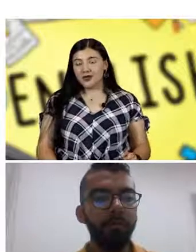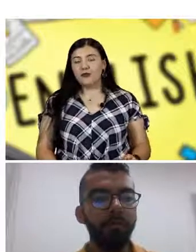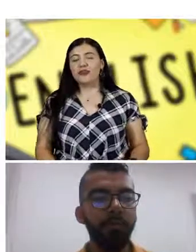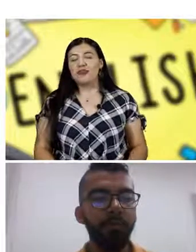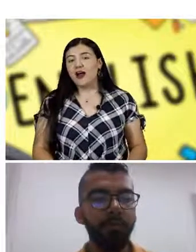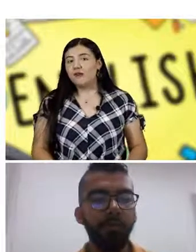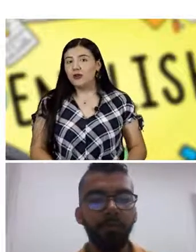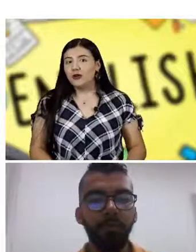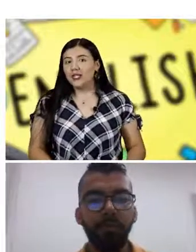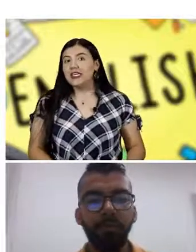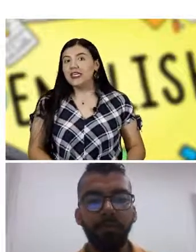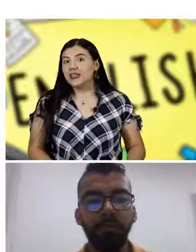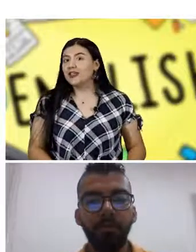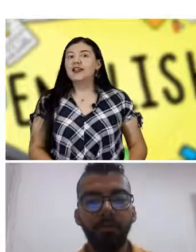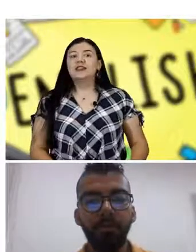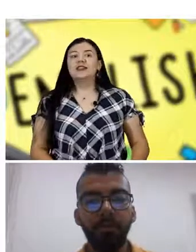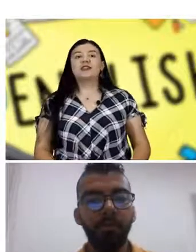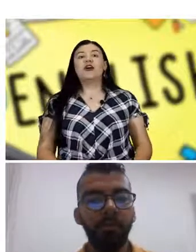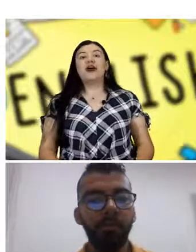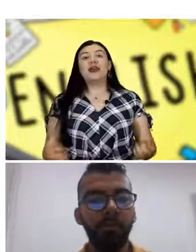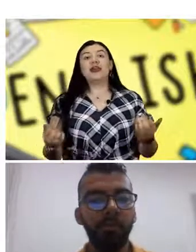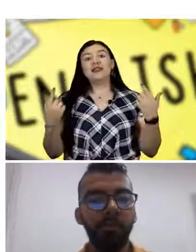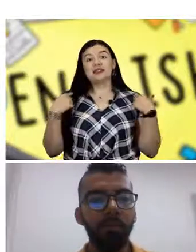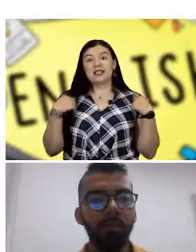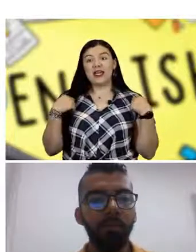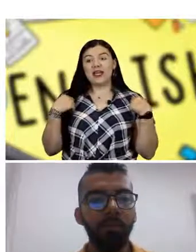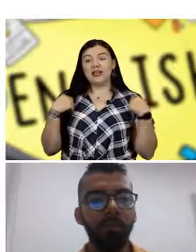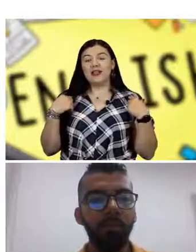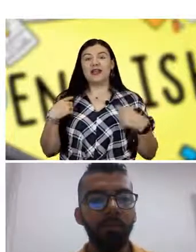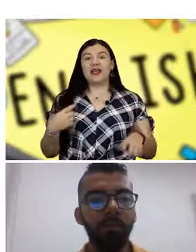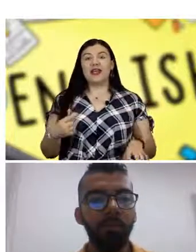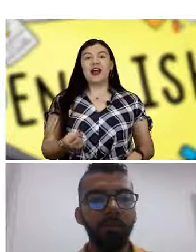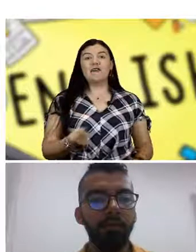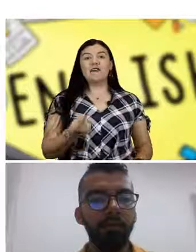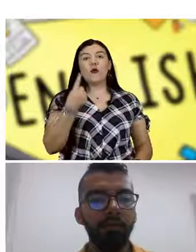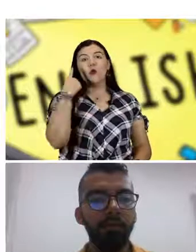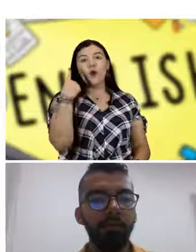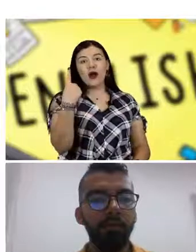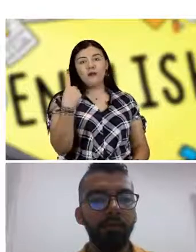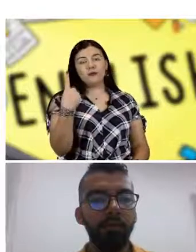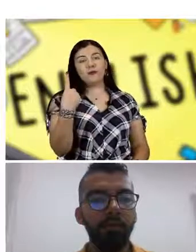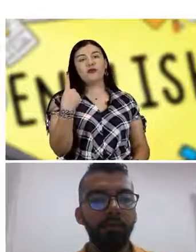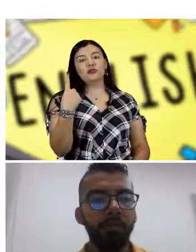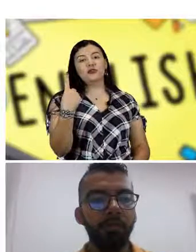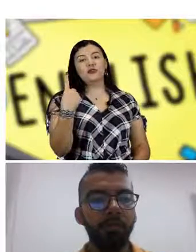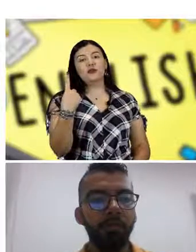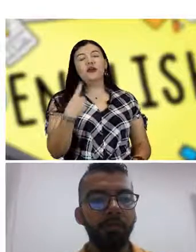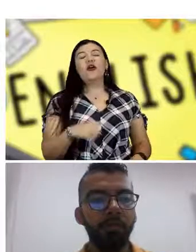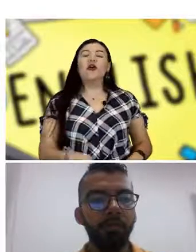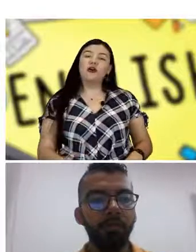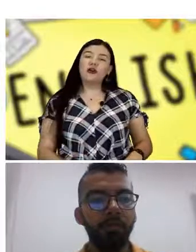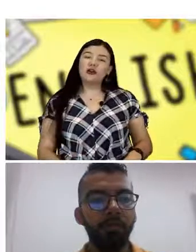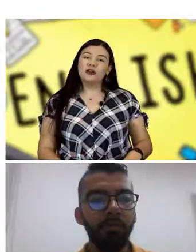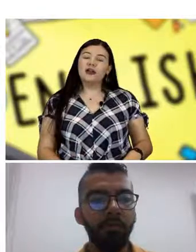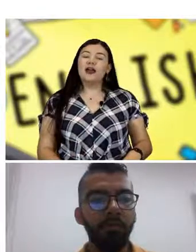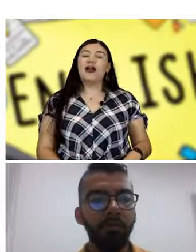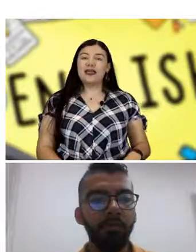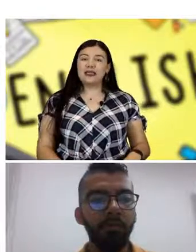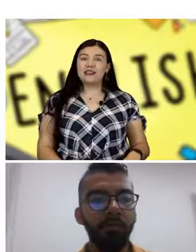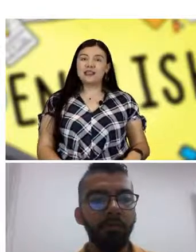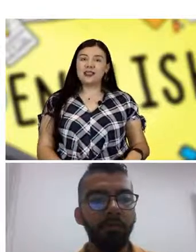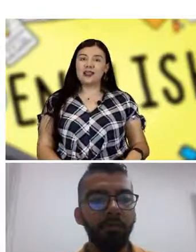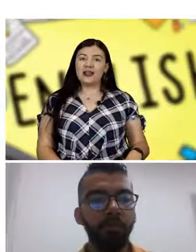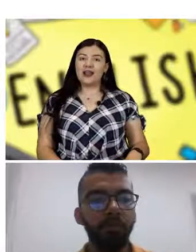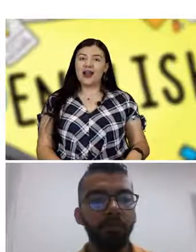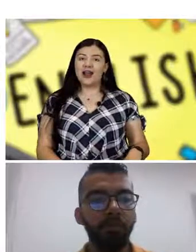feet, with double E. So I can say that I have one foot, or